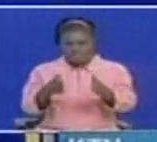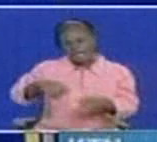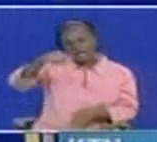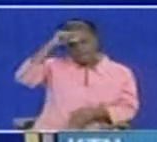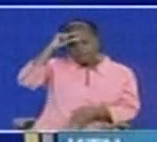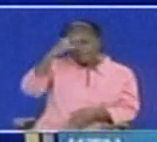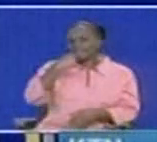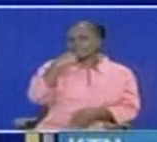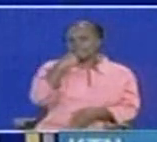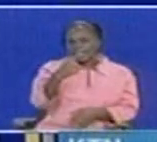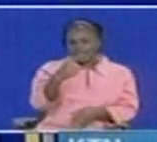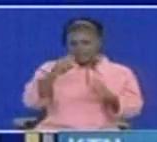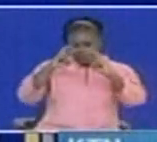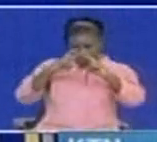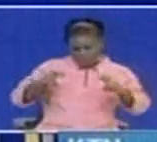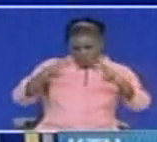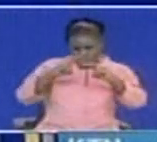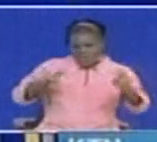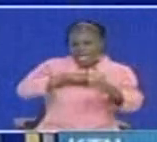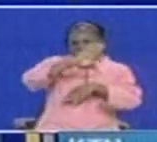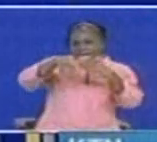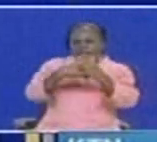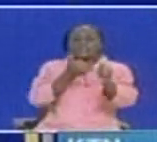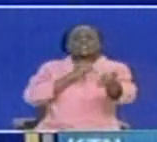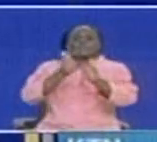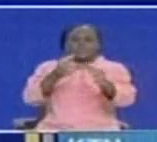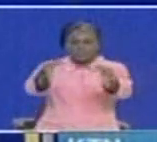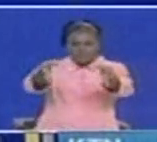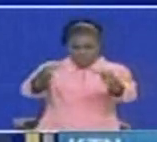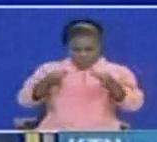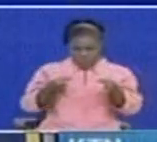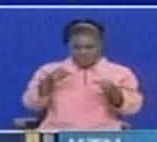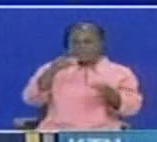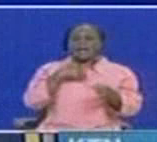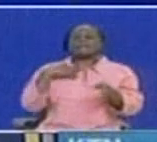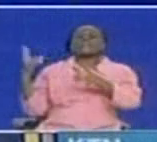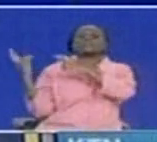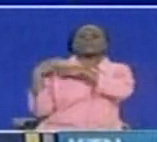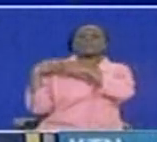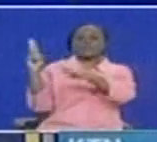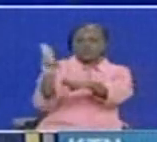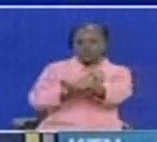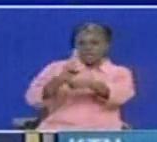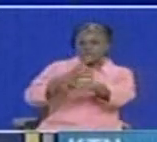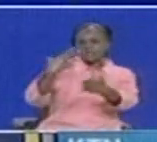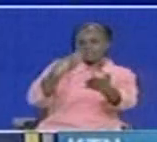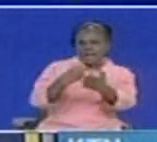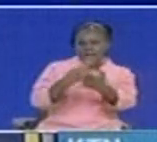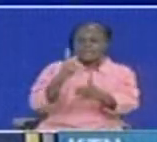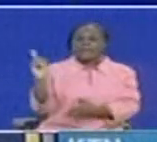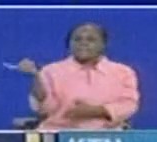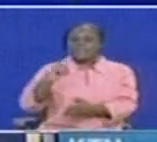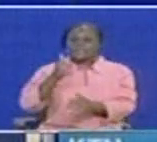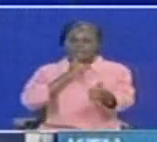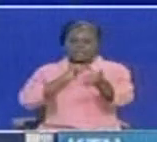government says it will scrutinize every sports federation's account to ensure accountability in the usage of funds. Sports Cabinet